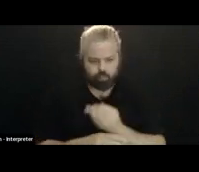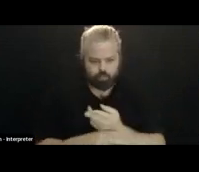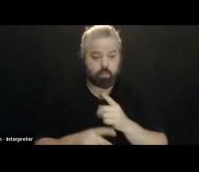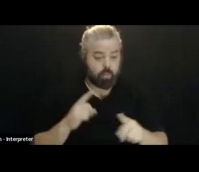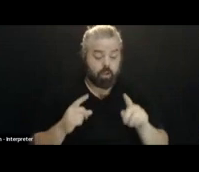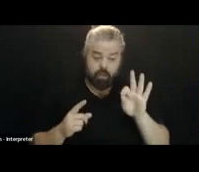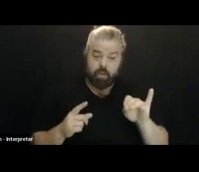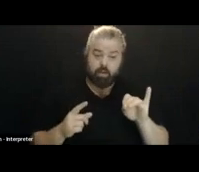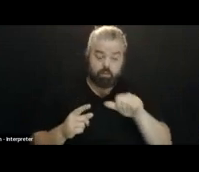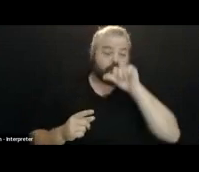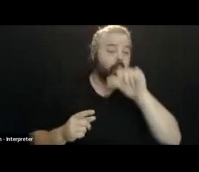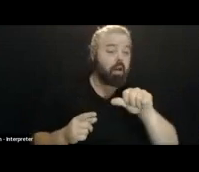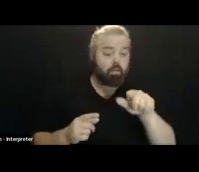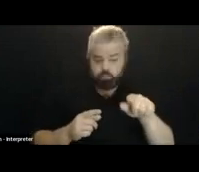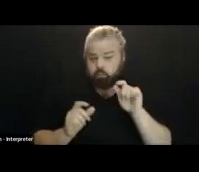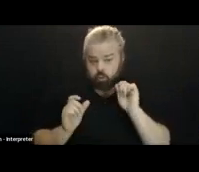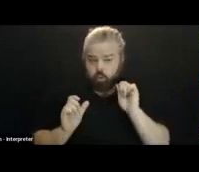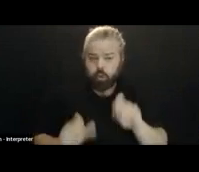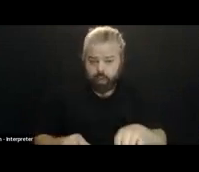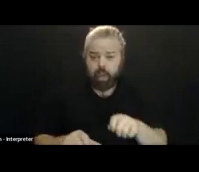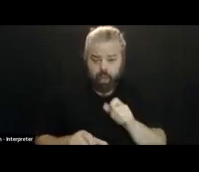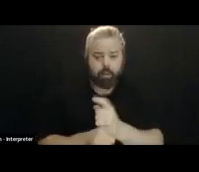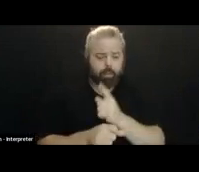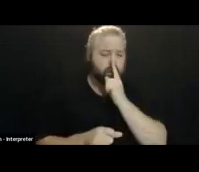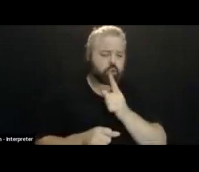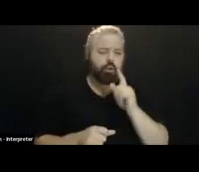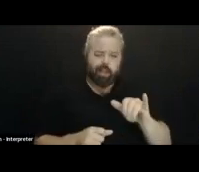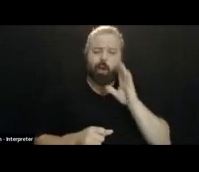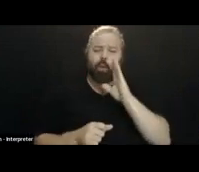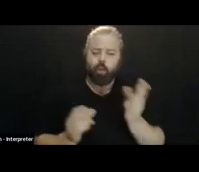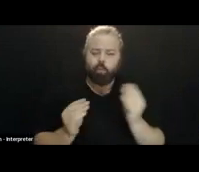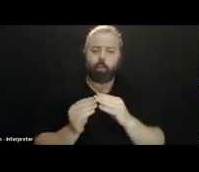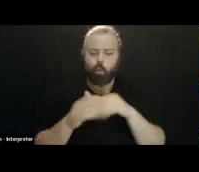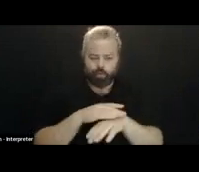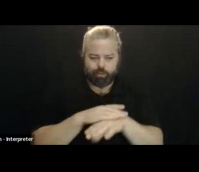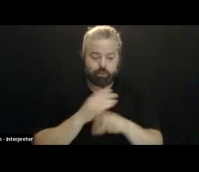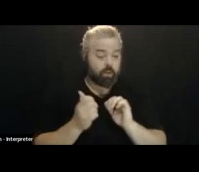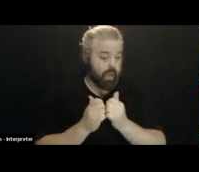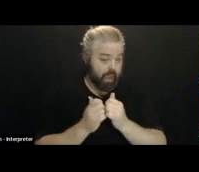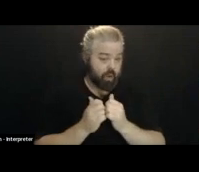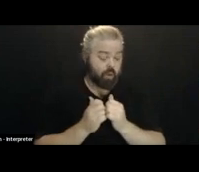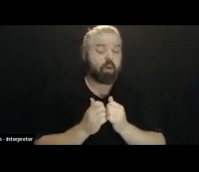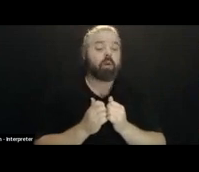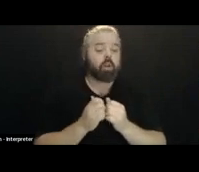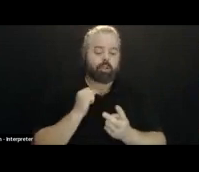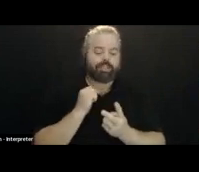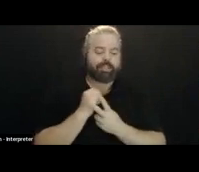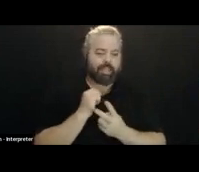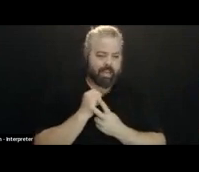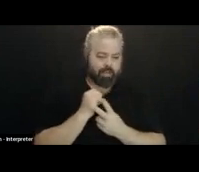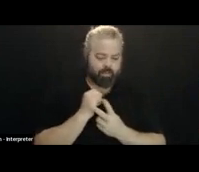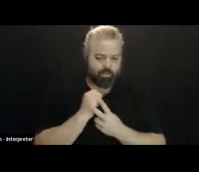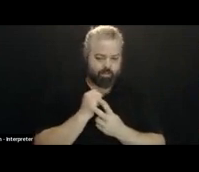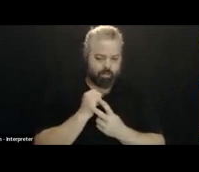to ensure that your PDF will be more accessible. And that is to save it using